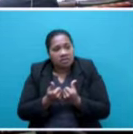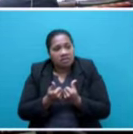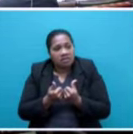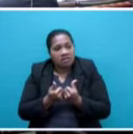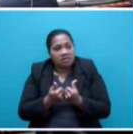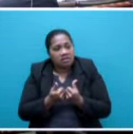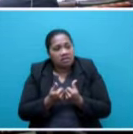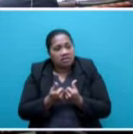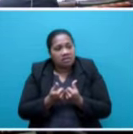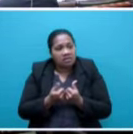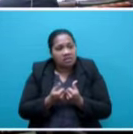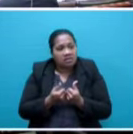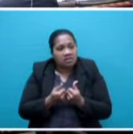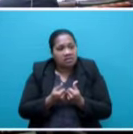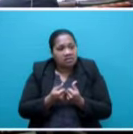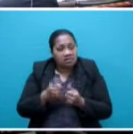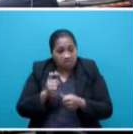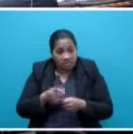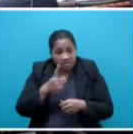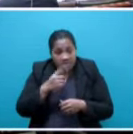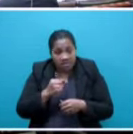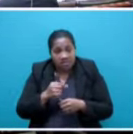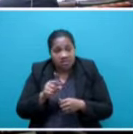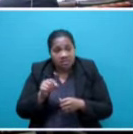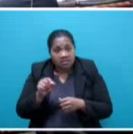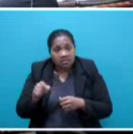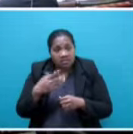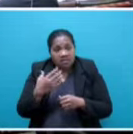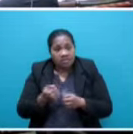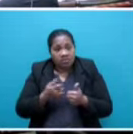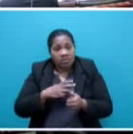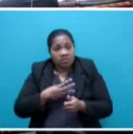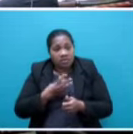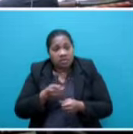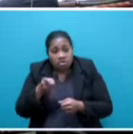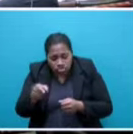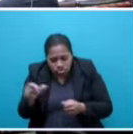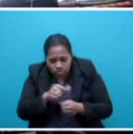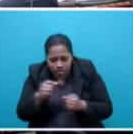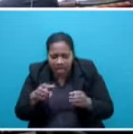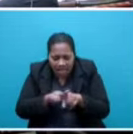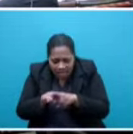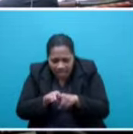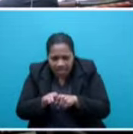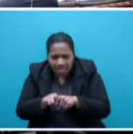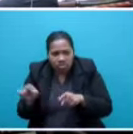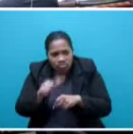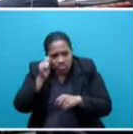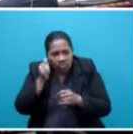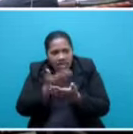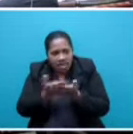Honourable Leader of Opposition, we can accommodate that, we can. See, we have a lot of goodwill, Honourable Nawaikula. You should learn between people who know how to consult each